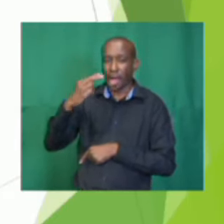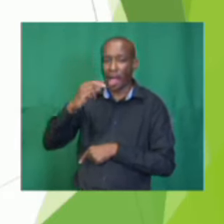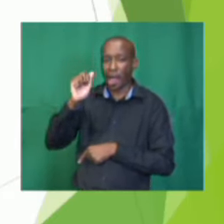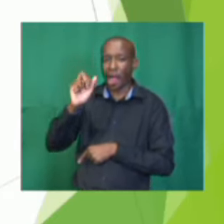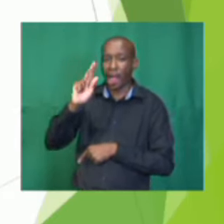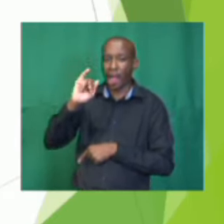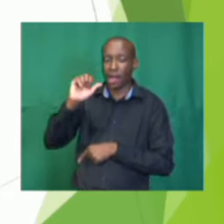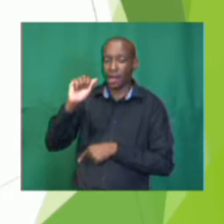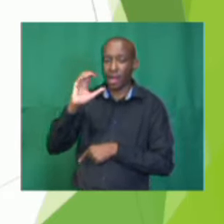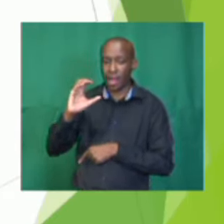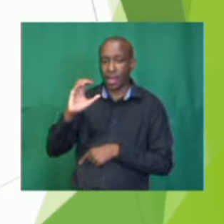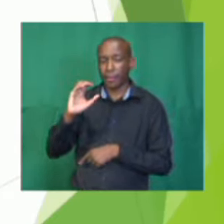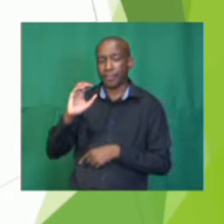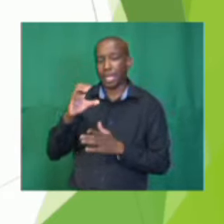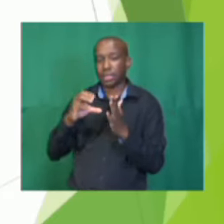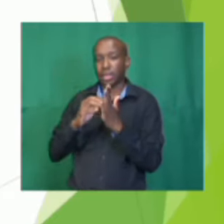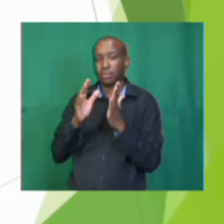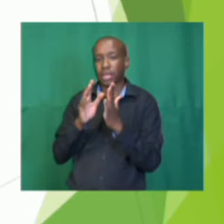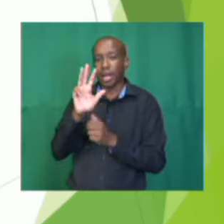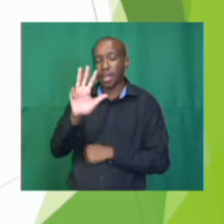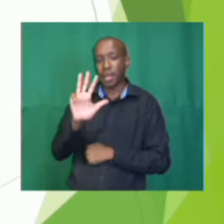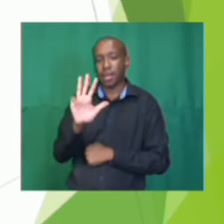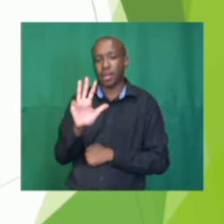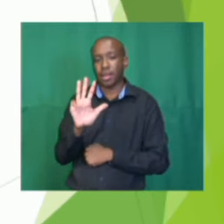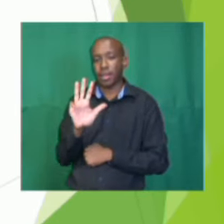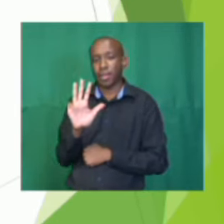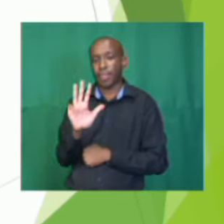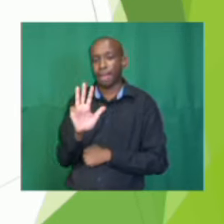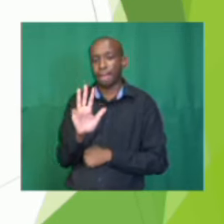Zechariah chapter 9,